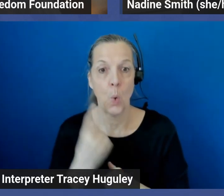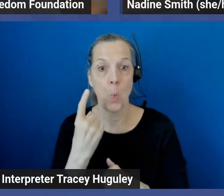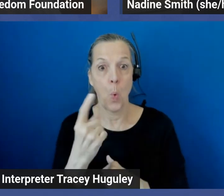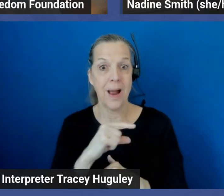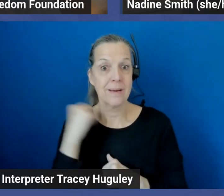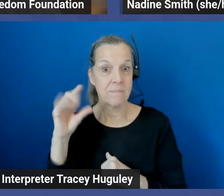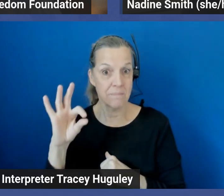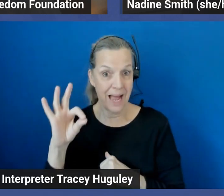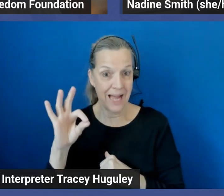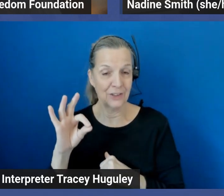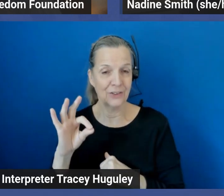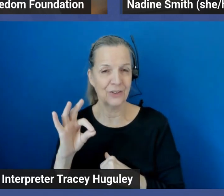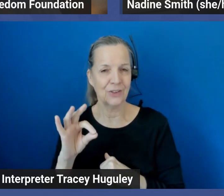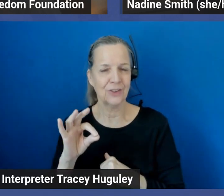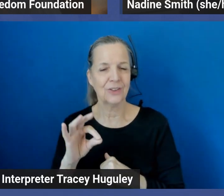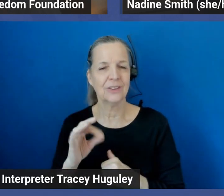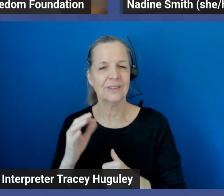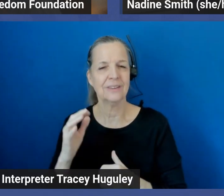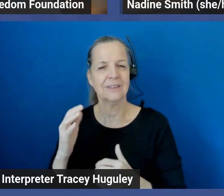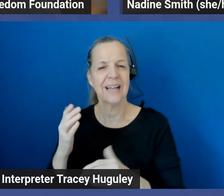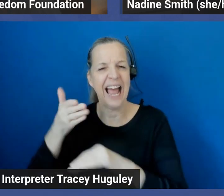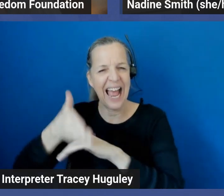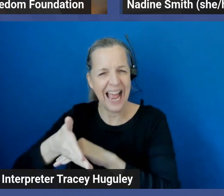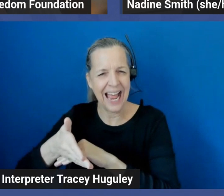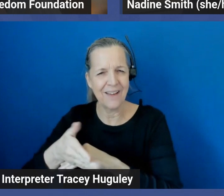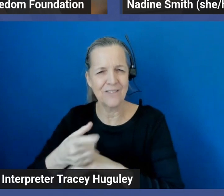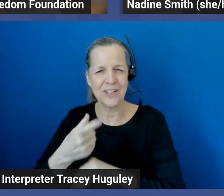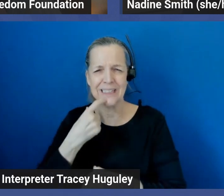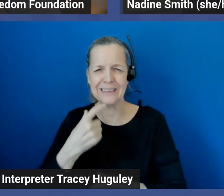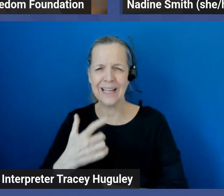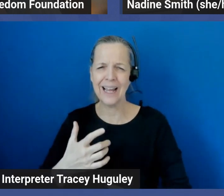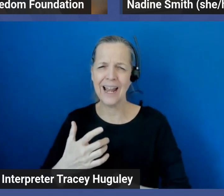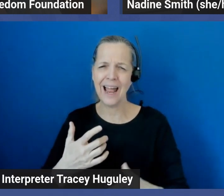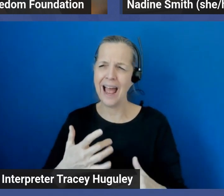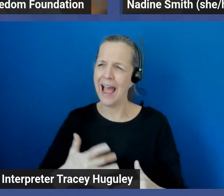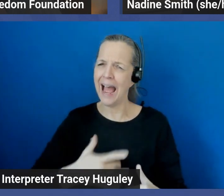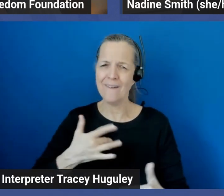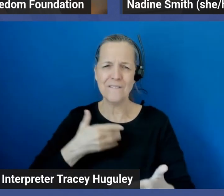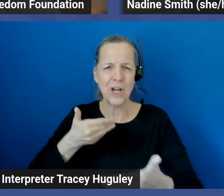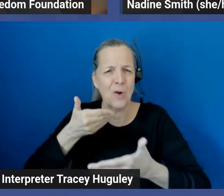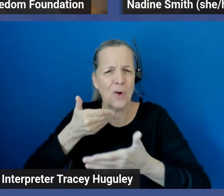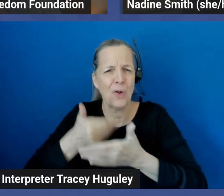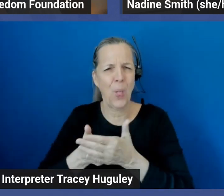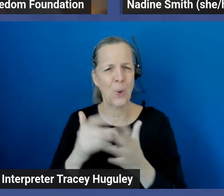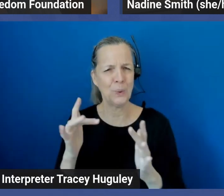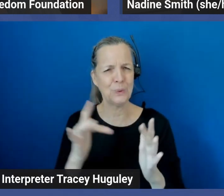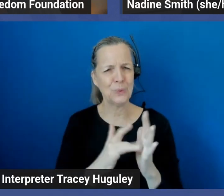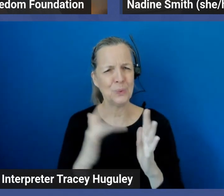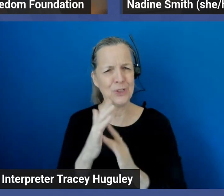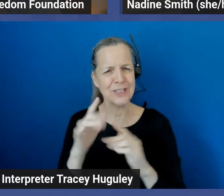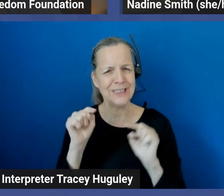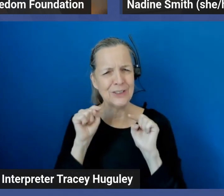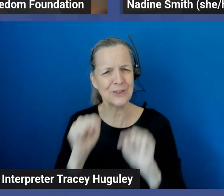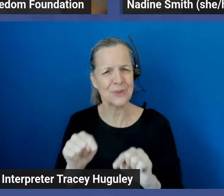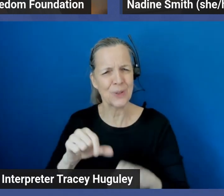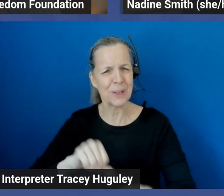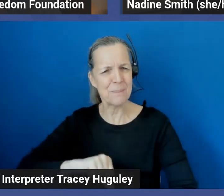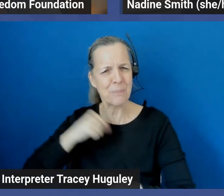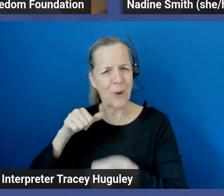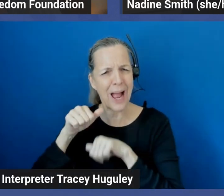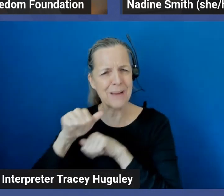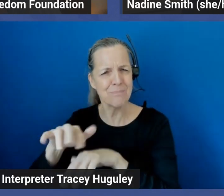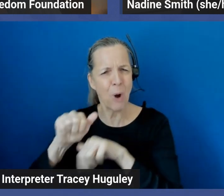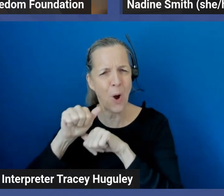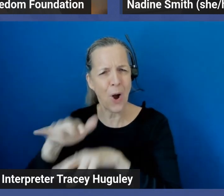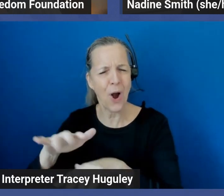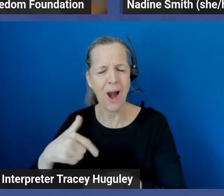pastors in their sort of debrief afterwards said, I've never felt closer to Jesus than I did in that march. I've never been to one before and I'll